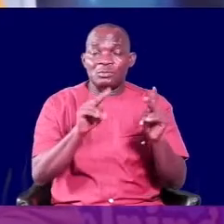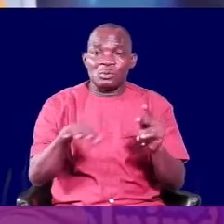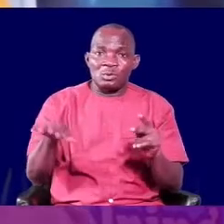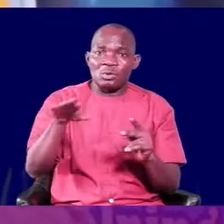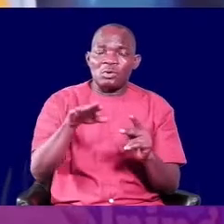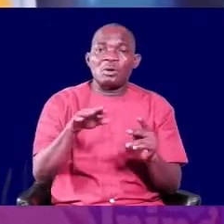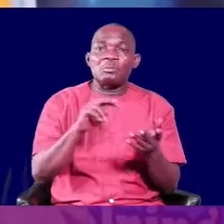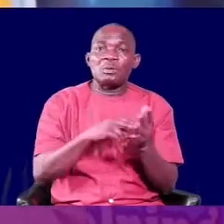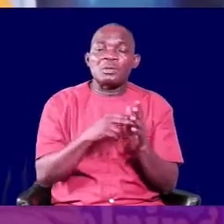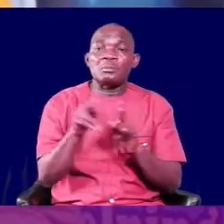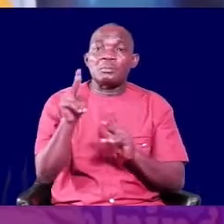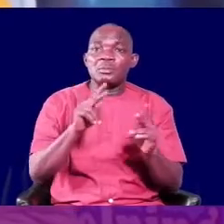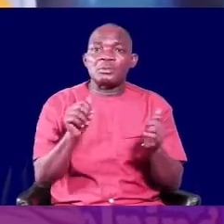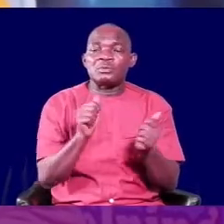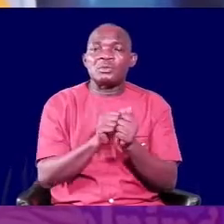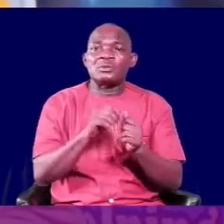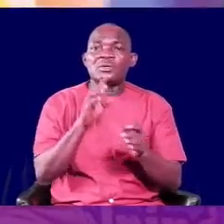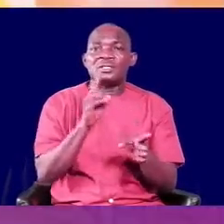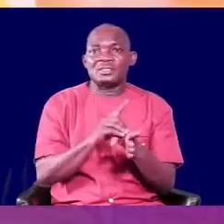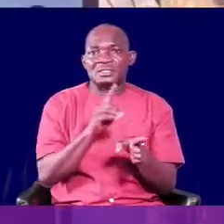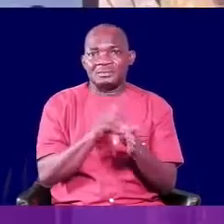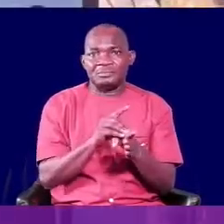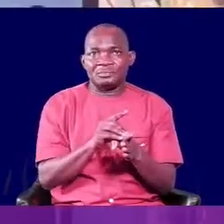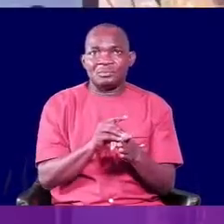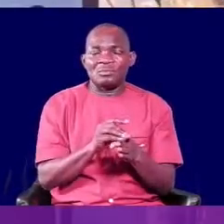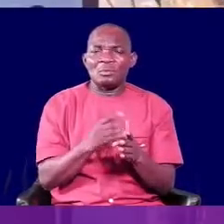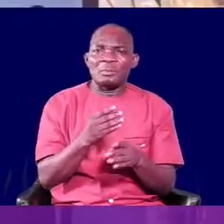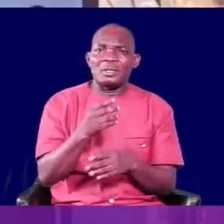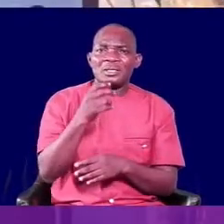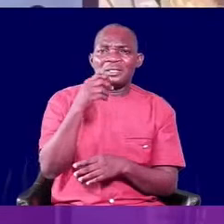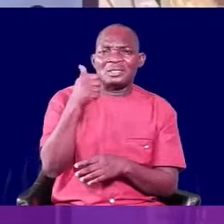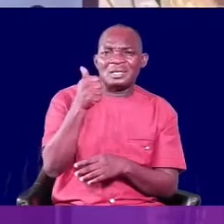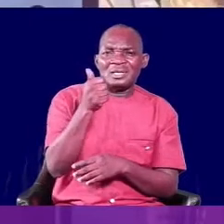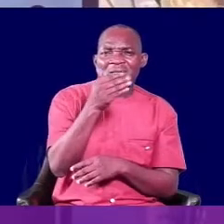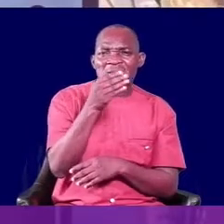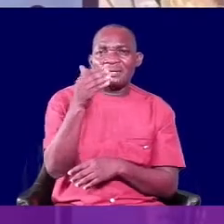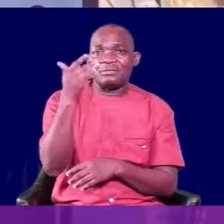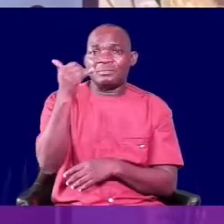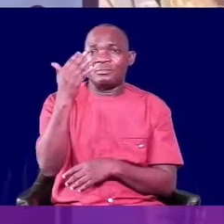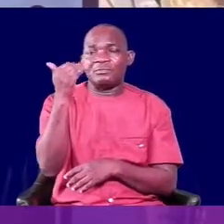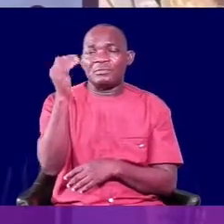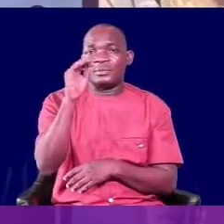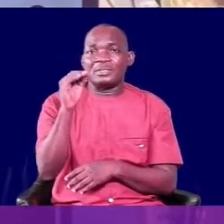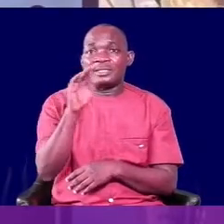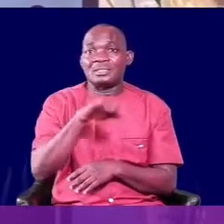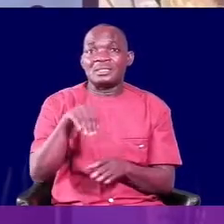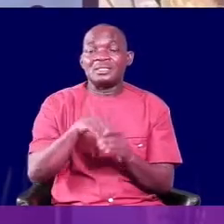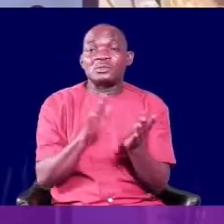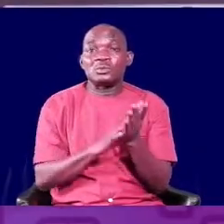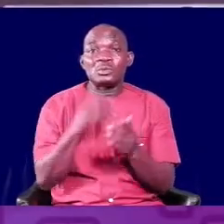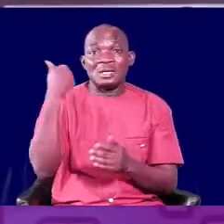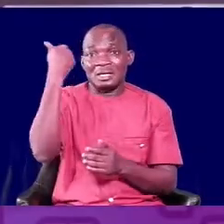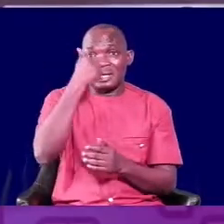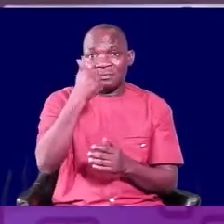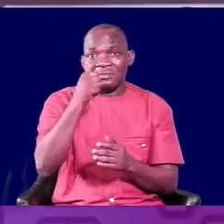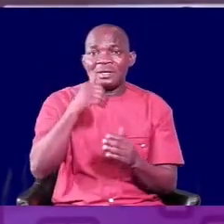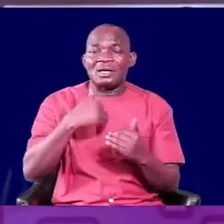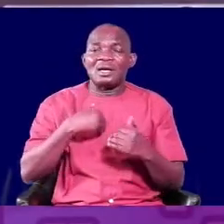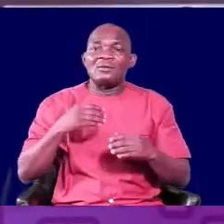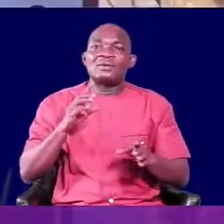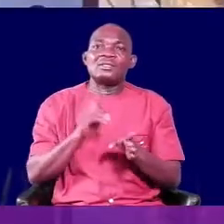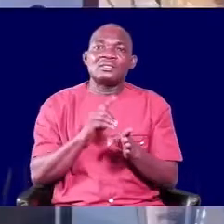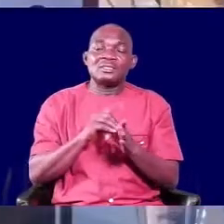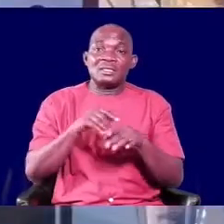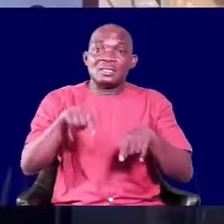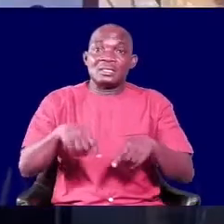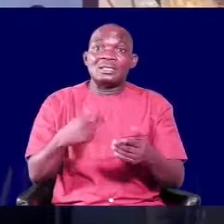population are made up of people living with disability. 10 to 15% of school-age children in Africa live with